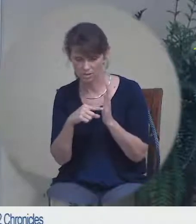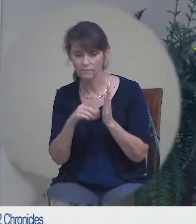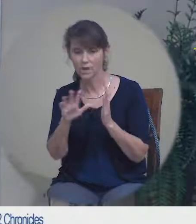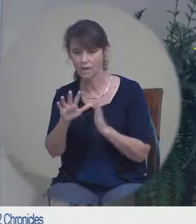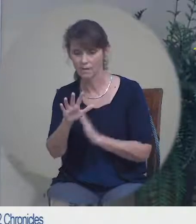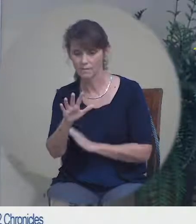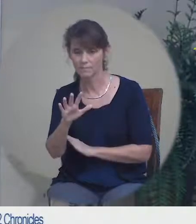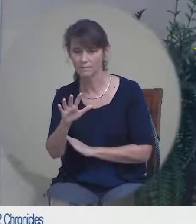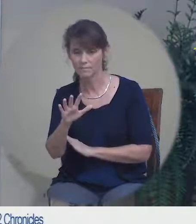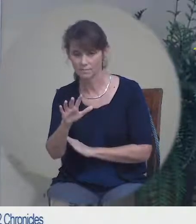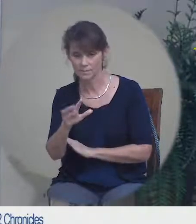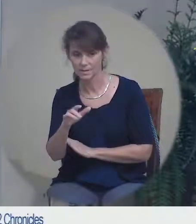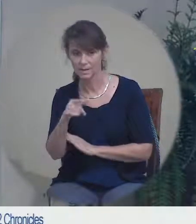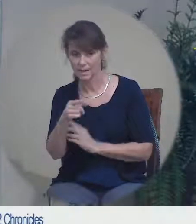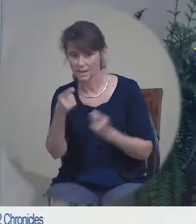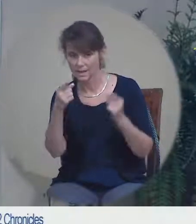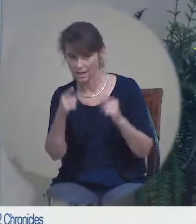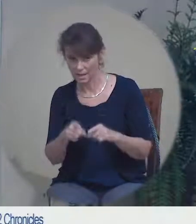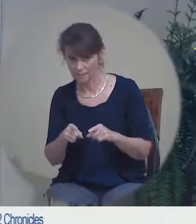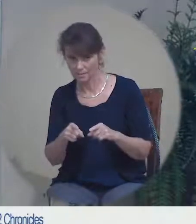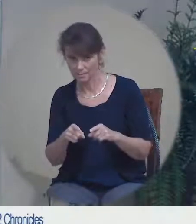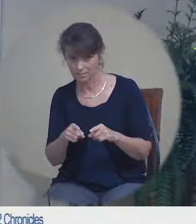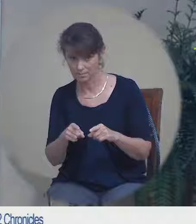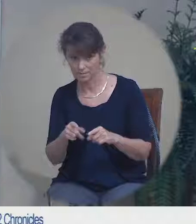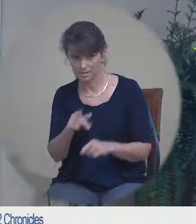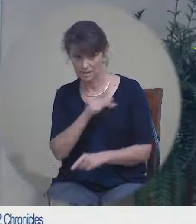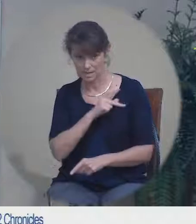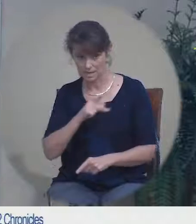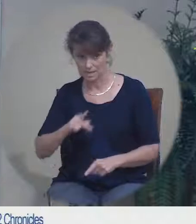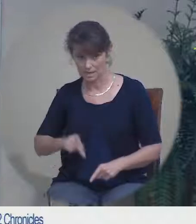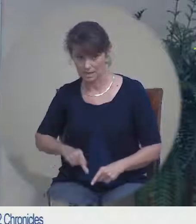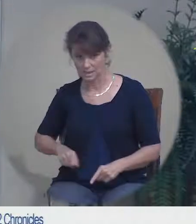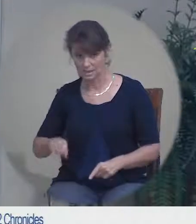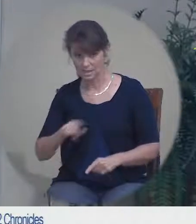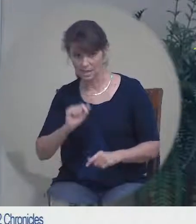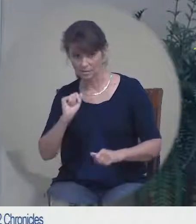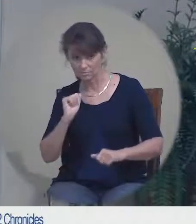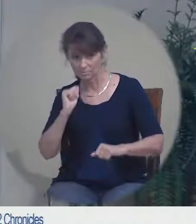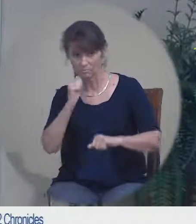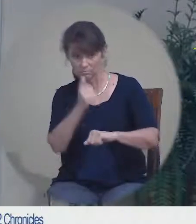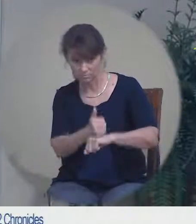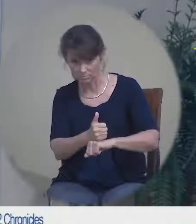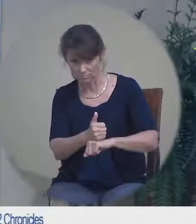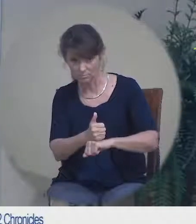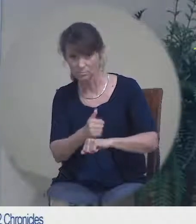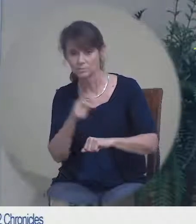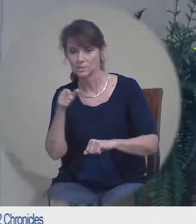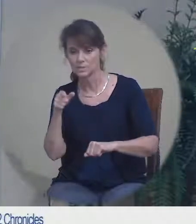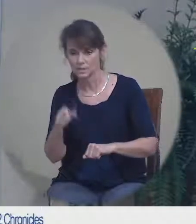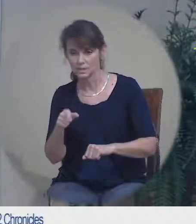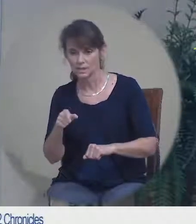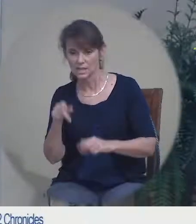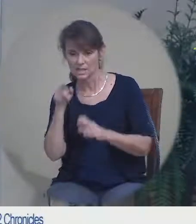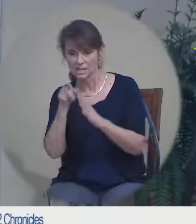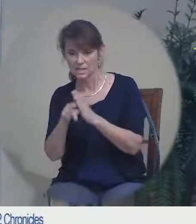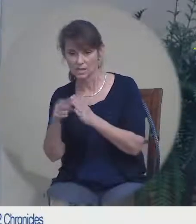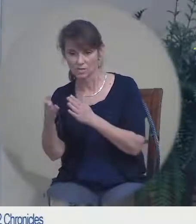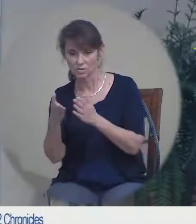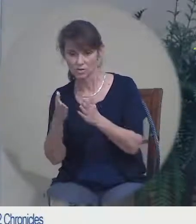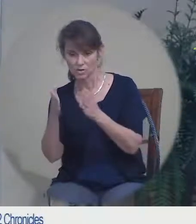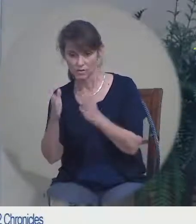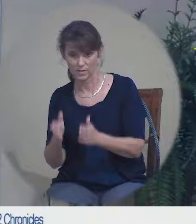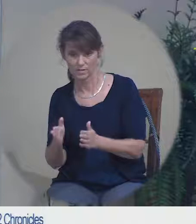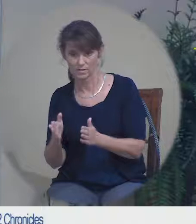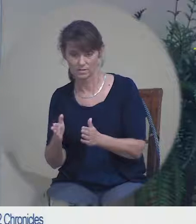5, now it came about as soon as the kingdom was firmly in his hand that he killed his servants who had slain the king his